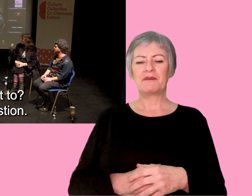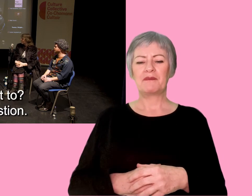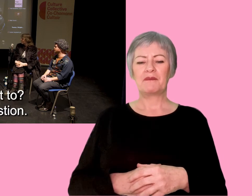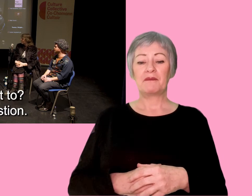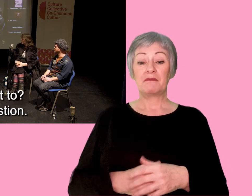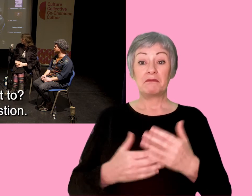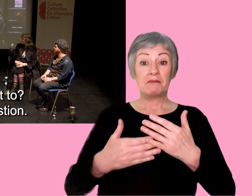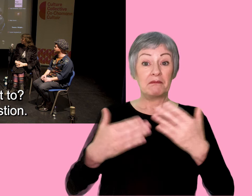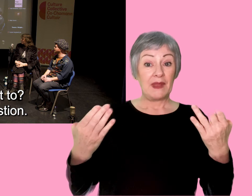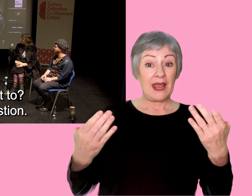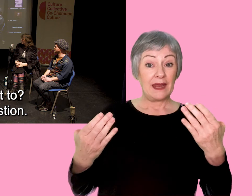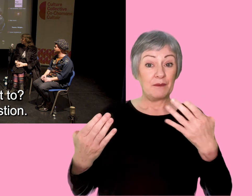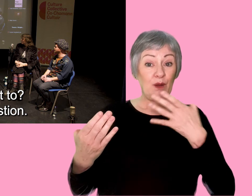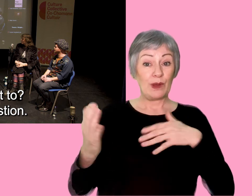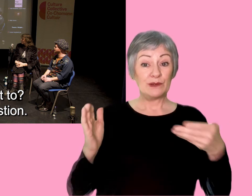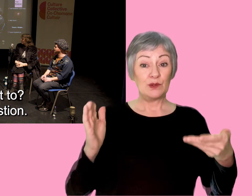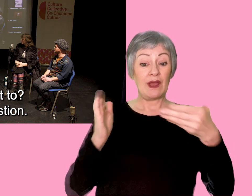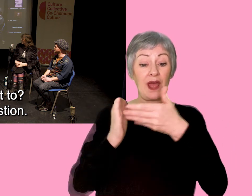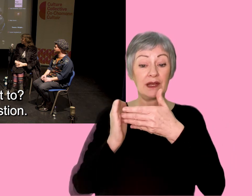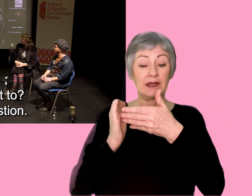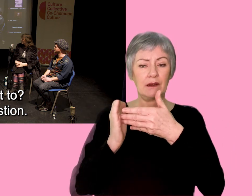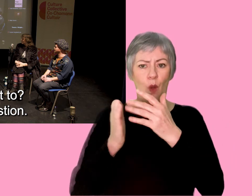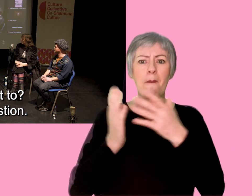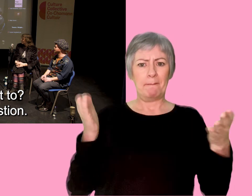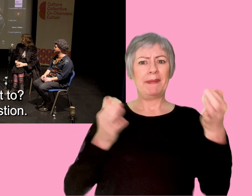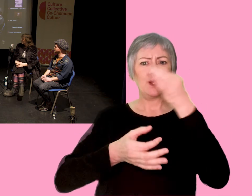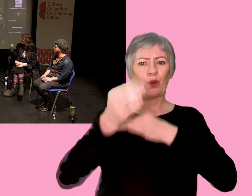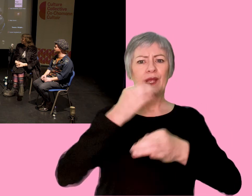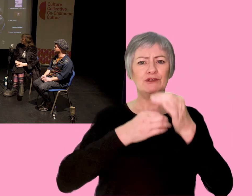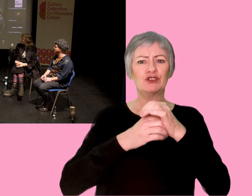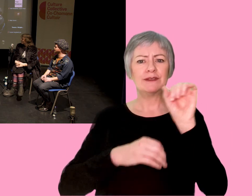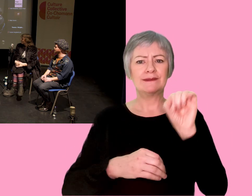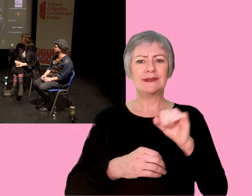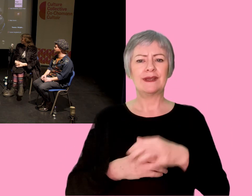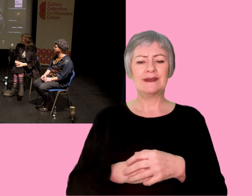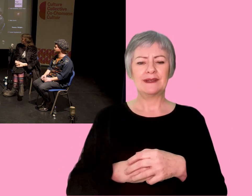Does anyone want to? It's quite a big question.